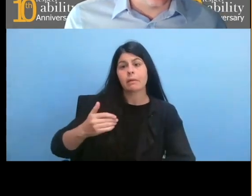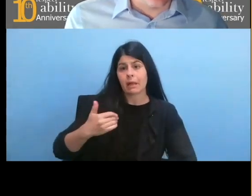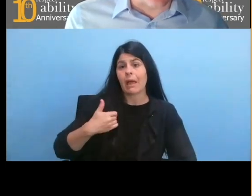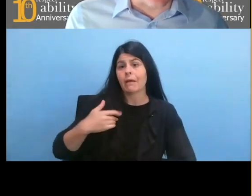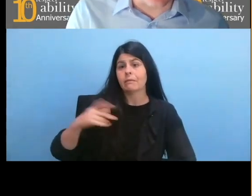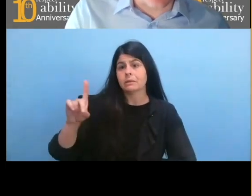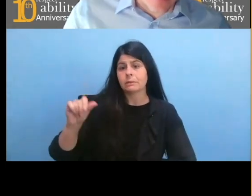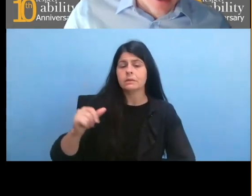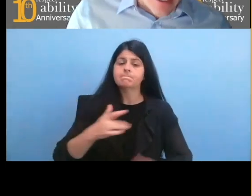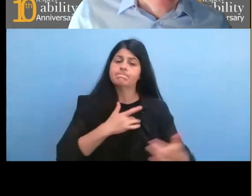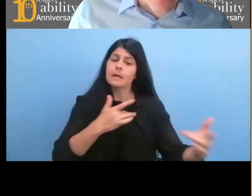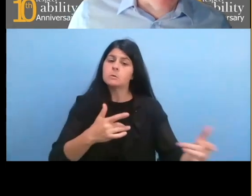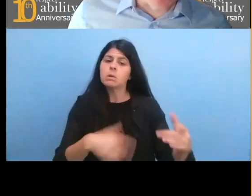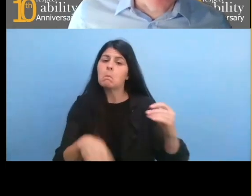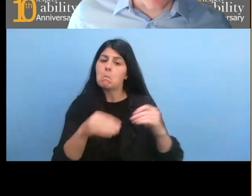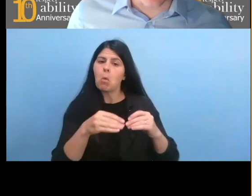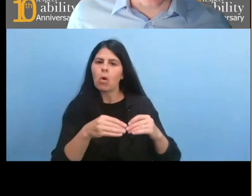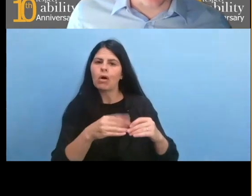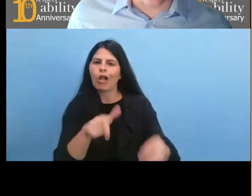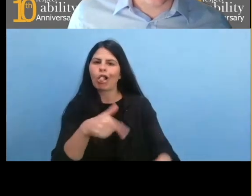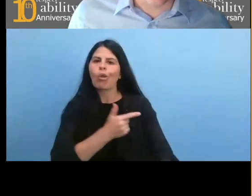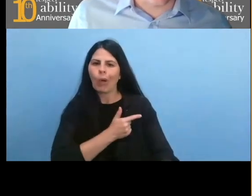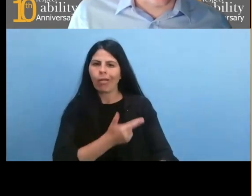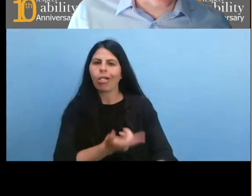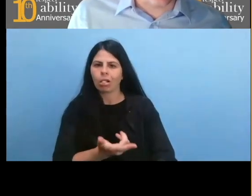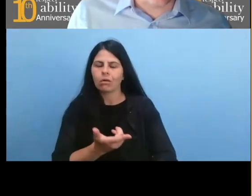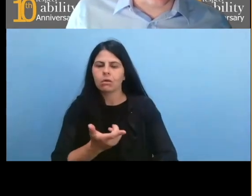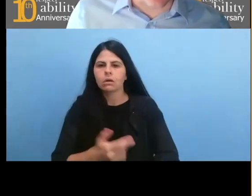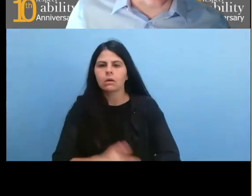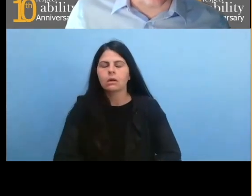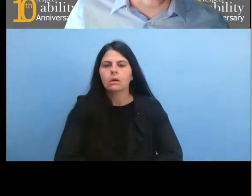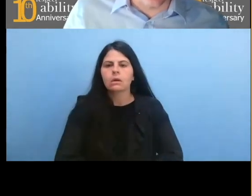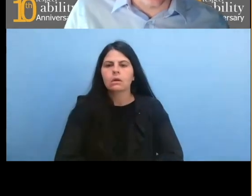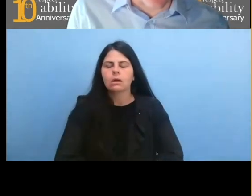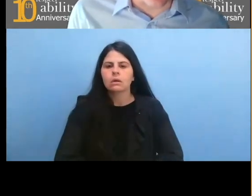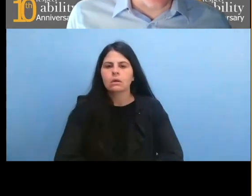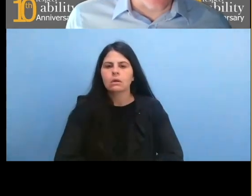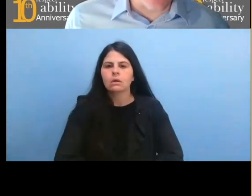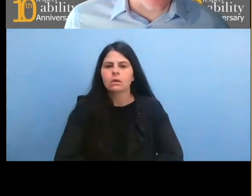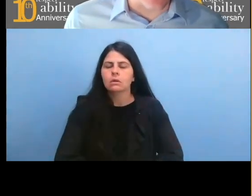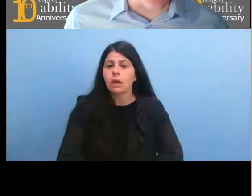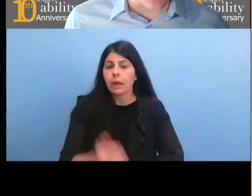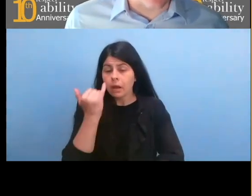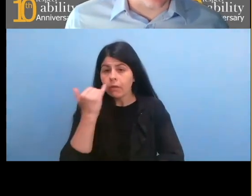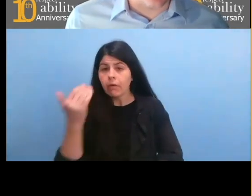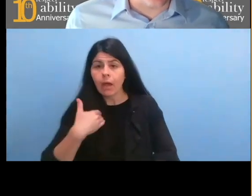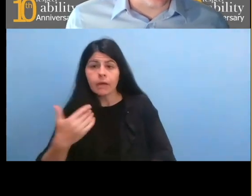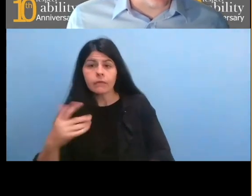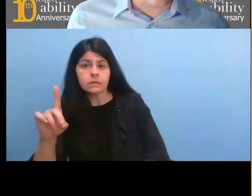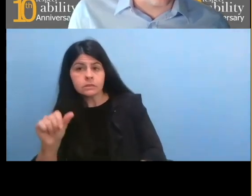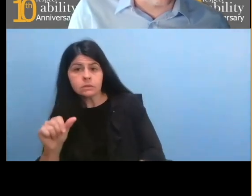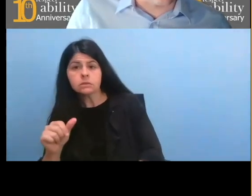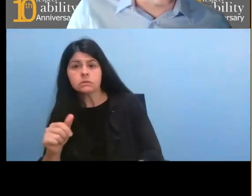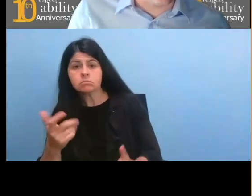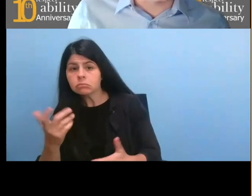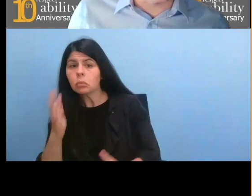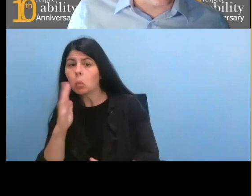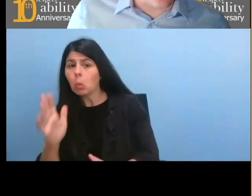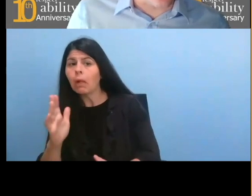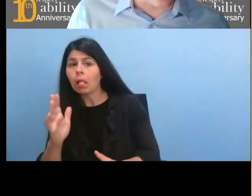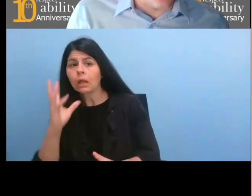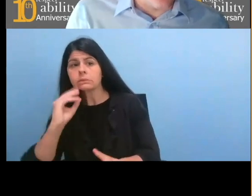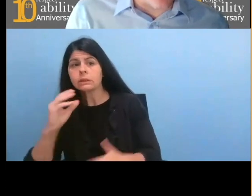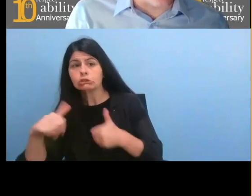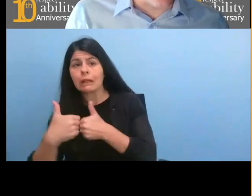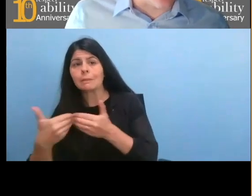employers. And as a person with a disability, you are likely to encounter challenges in your personal life before you get to